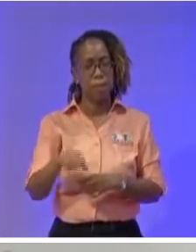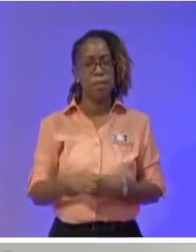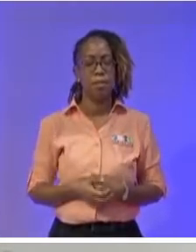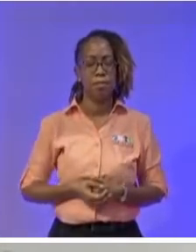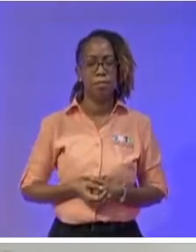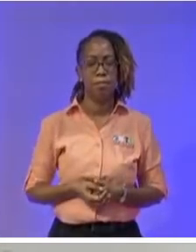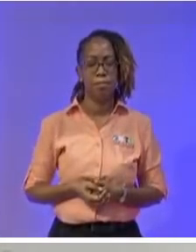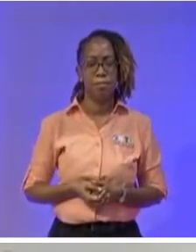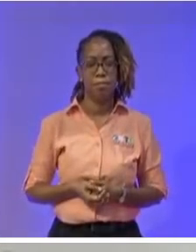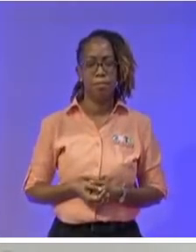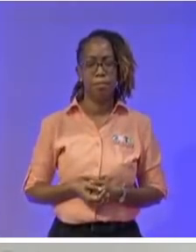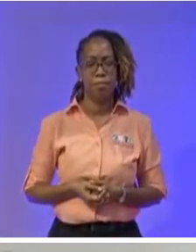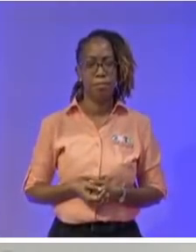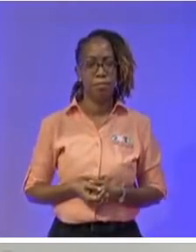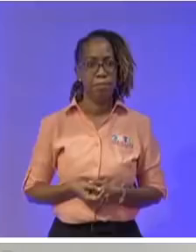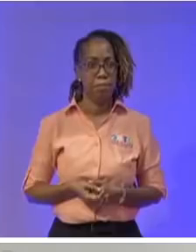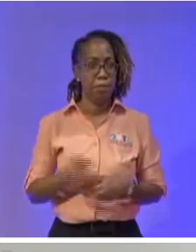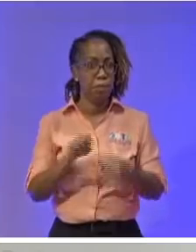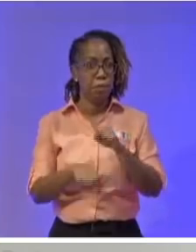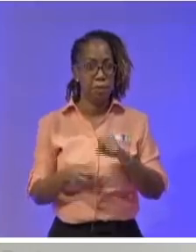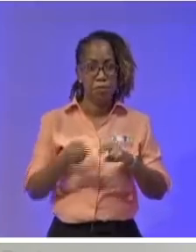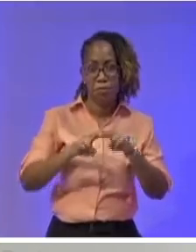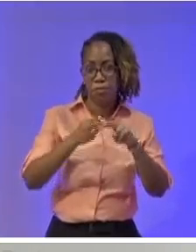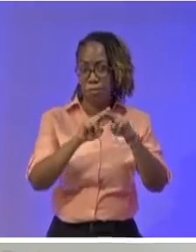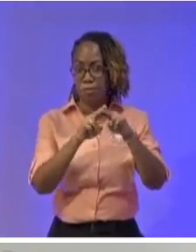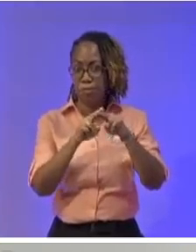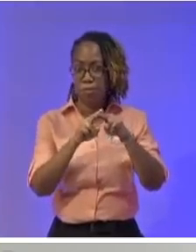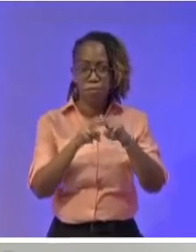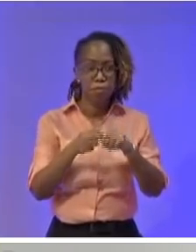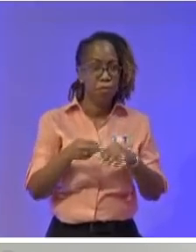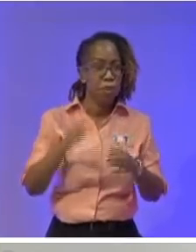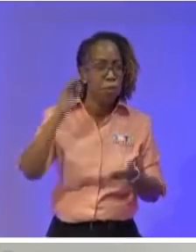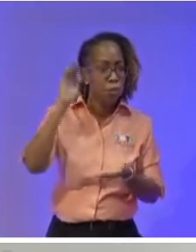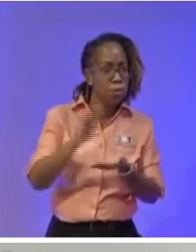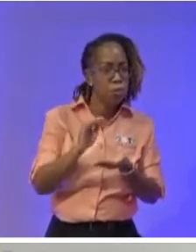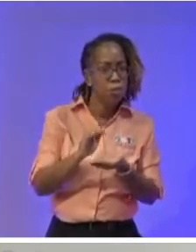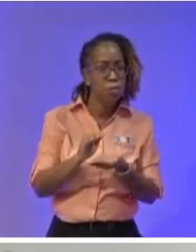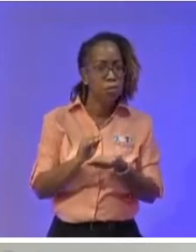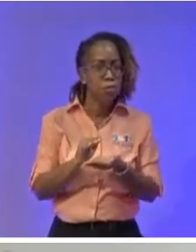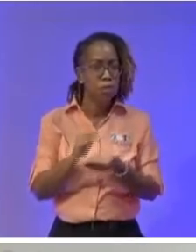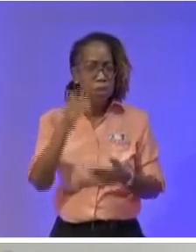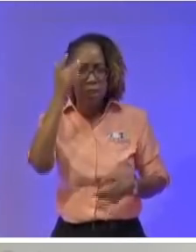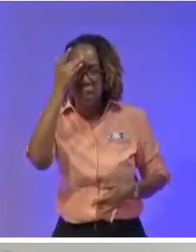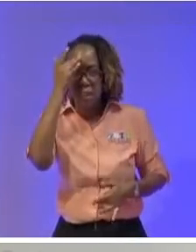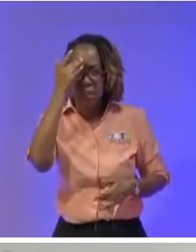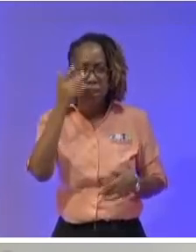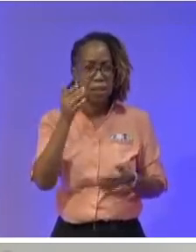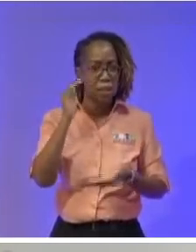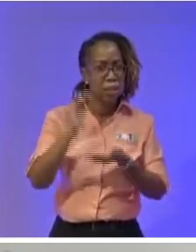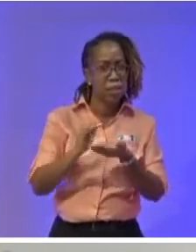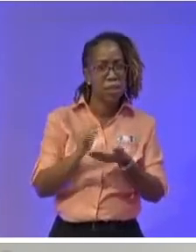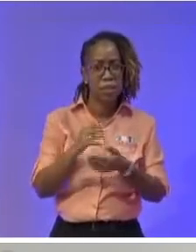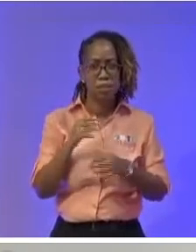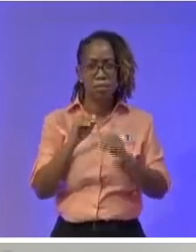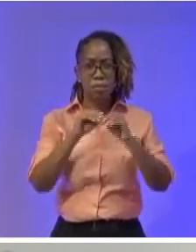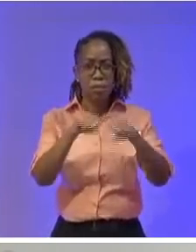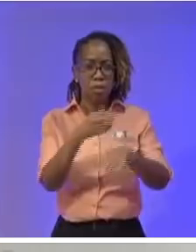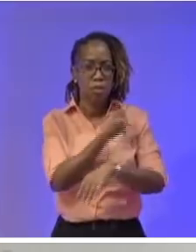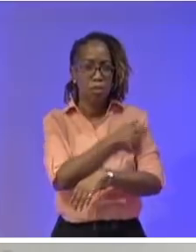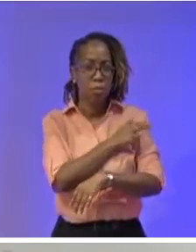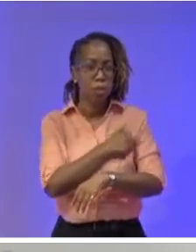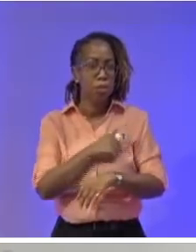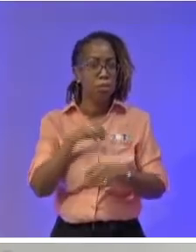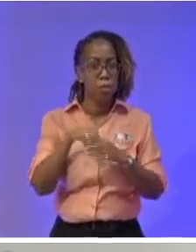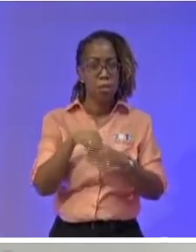positive cases, decrease our 7-day rolling average, decrease the number of people in hospitals, step down,